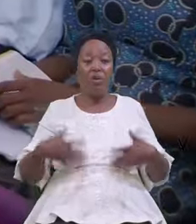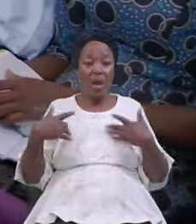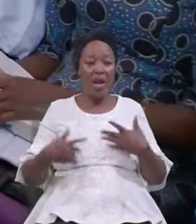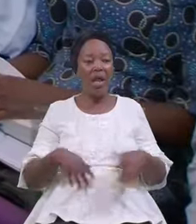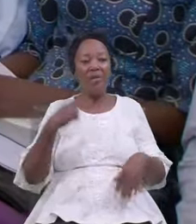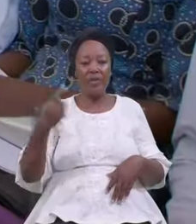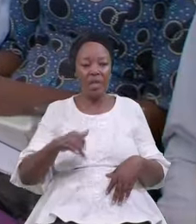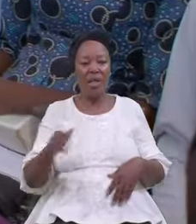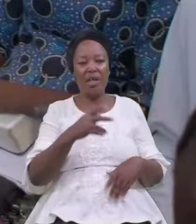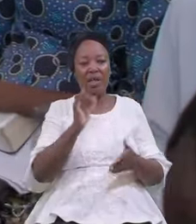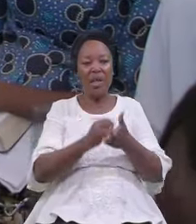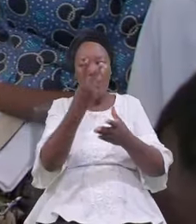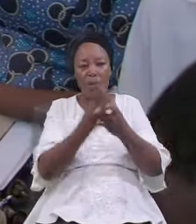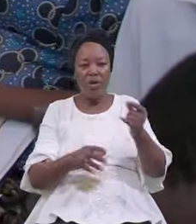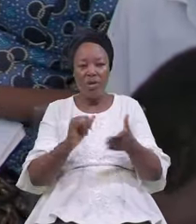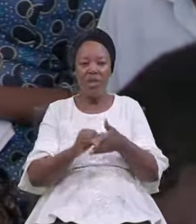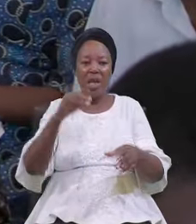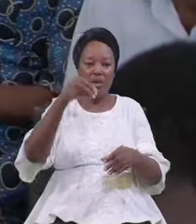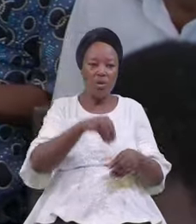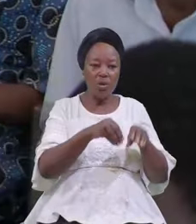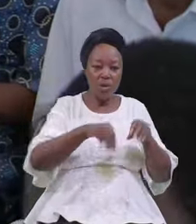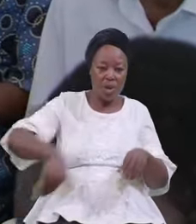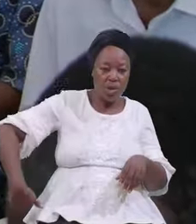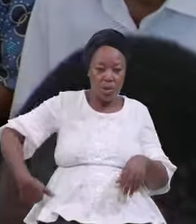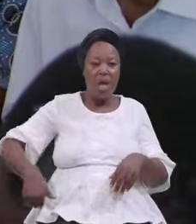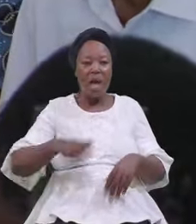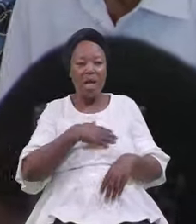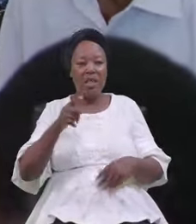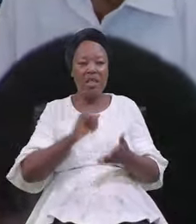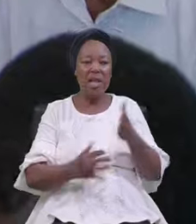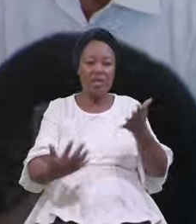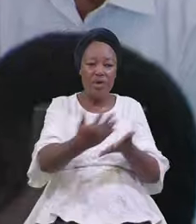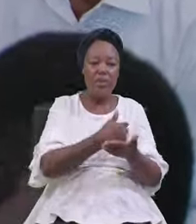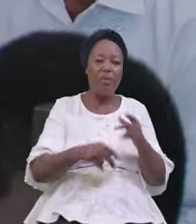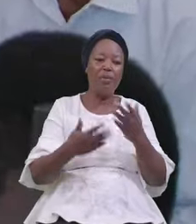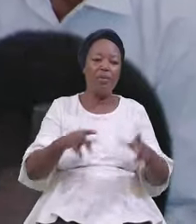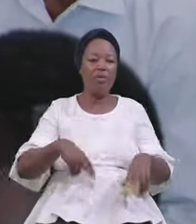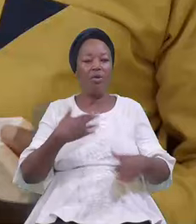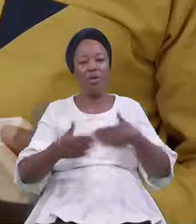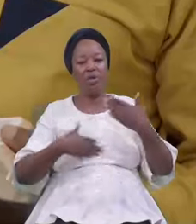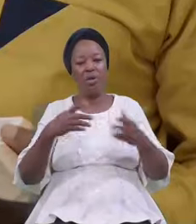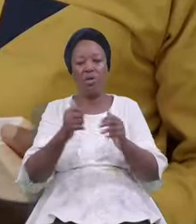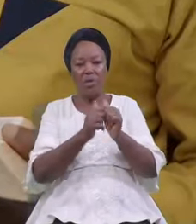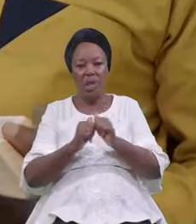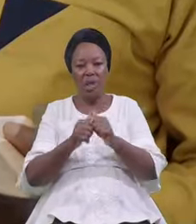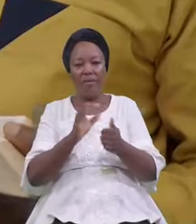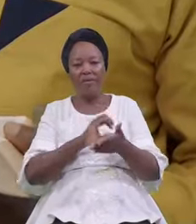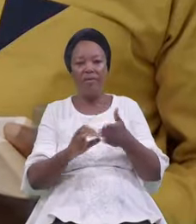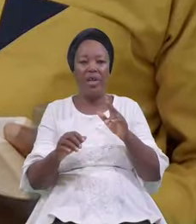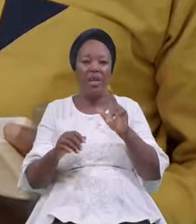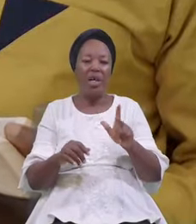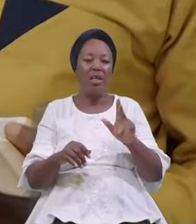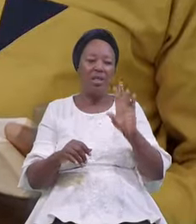soweth and he that reapeth may rejoice together. Verse 37, in verse 37,